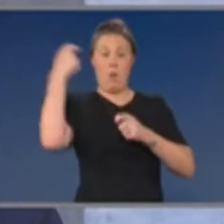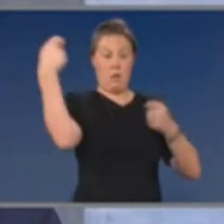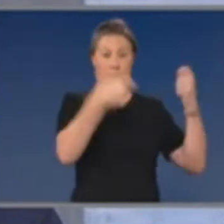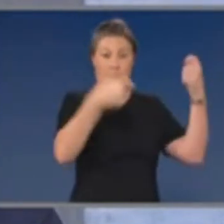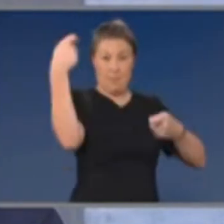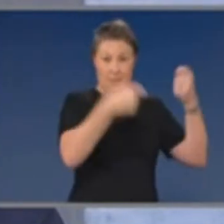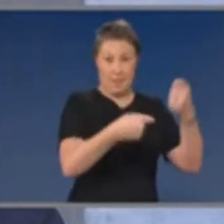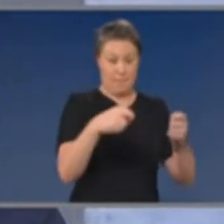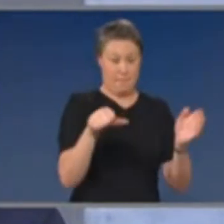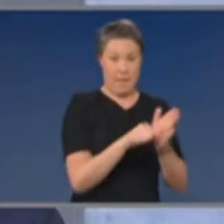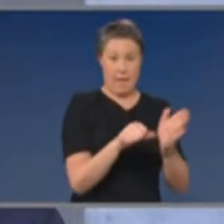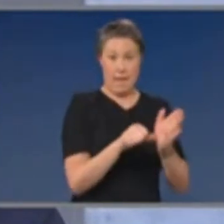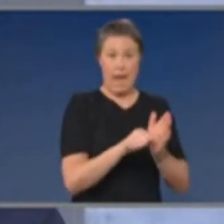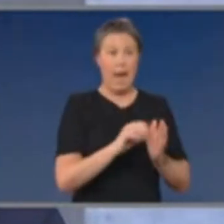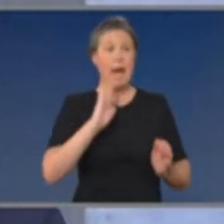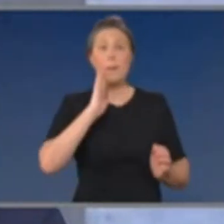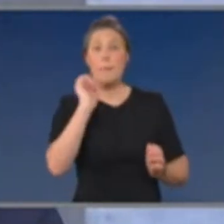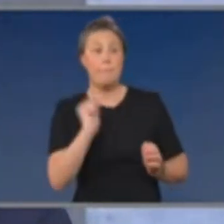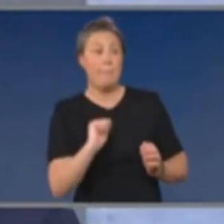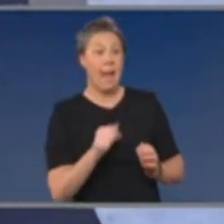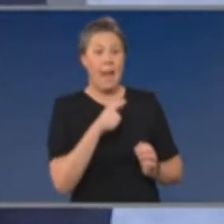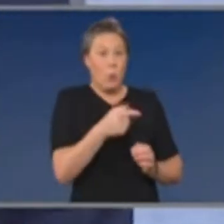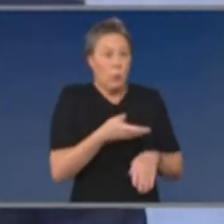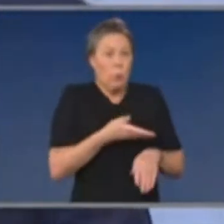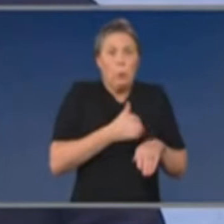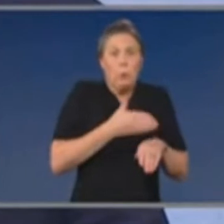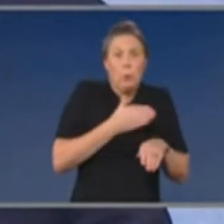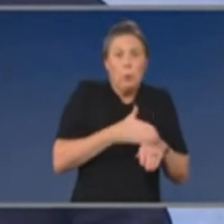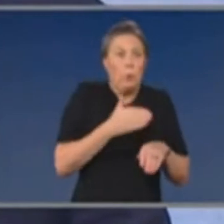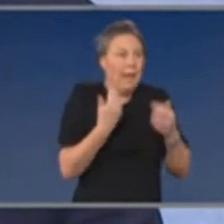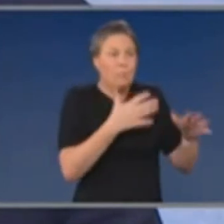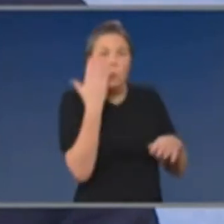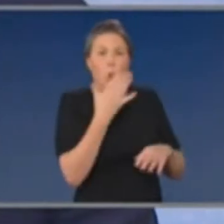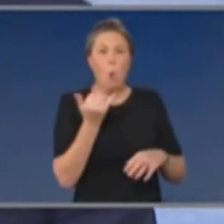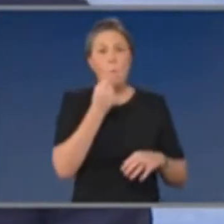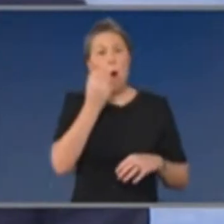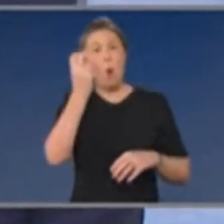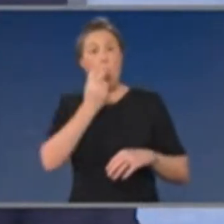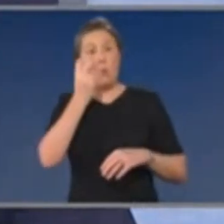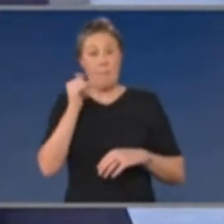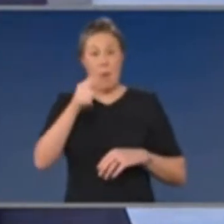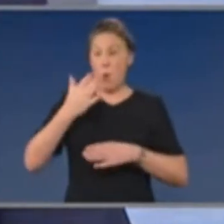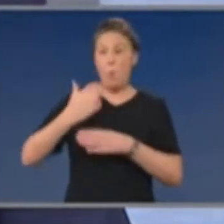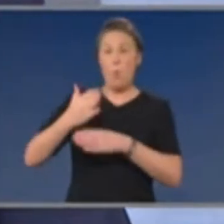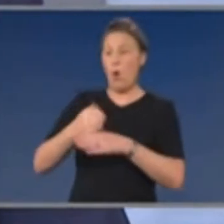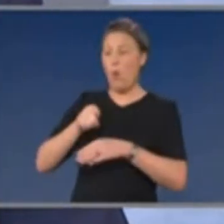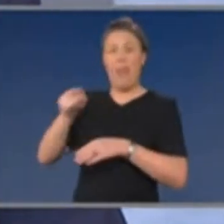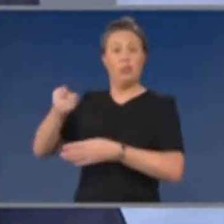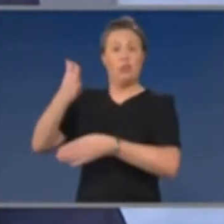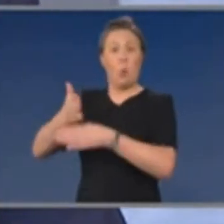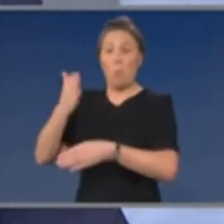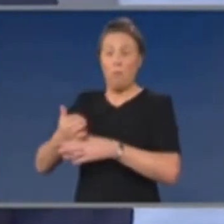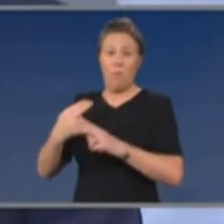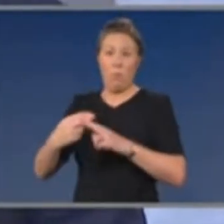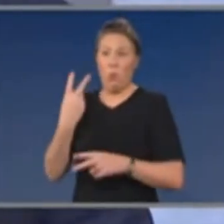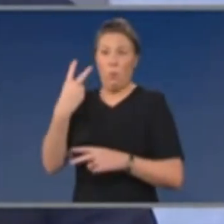support for whatever stage of the labour market or your life cycle you're in. You may have been in a job for many years and you're now